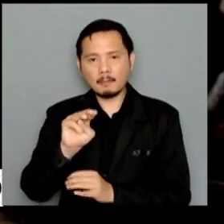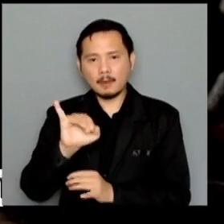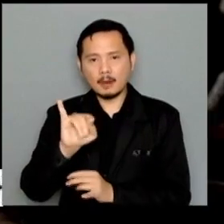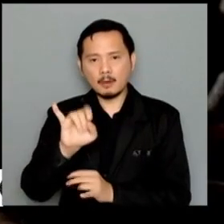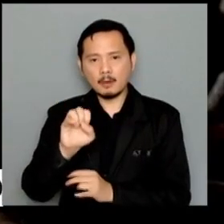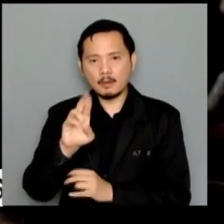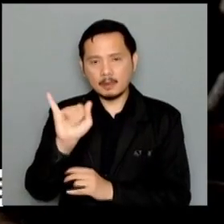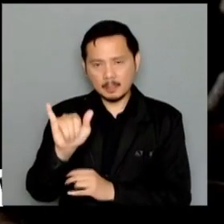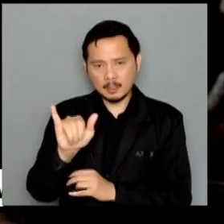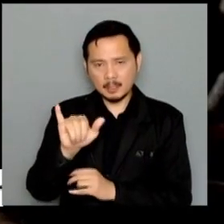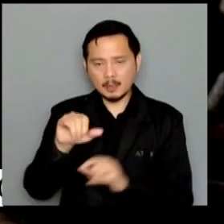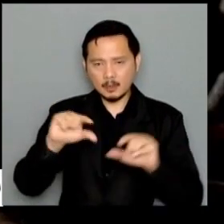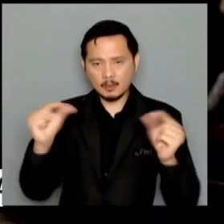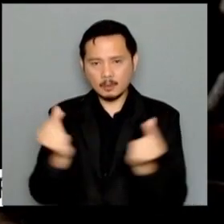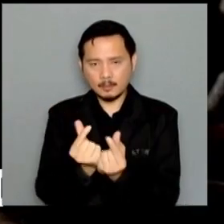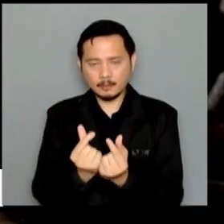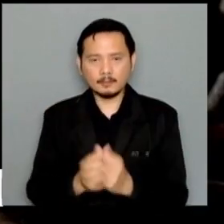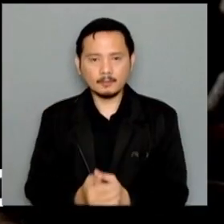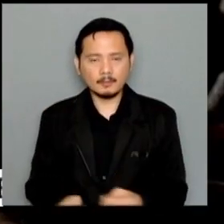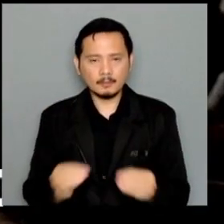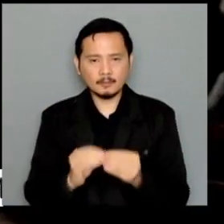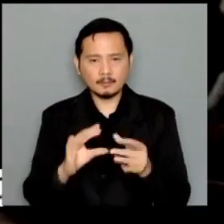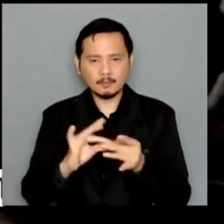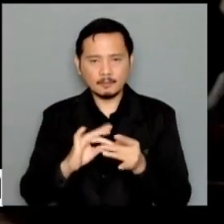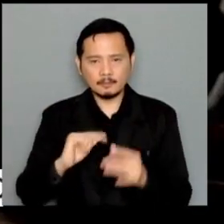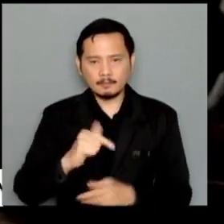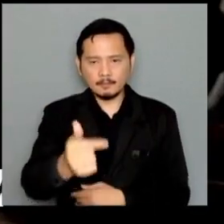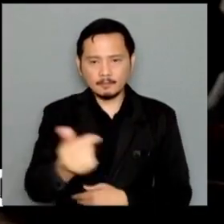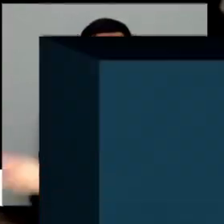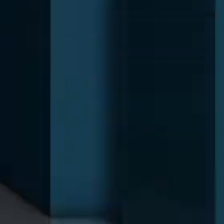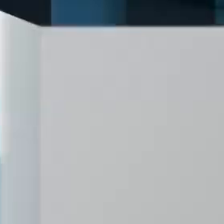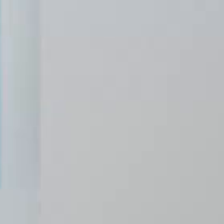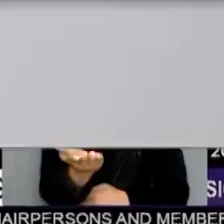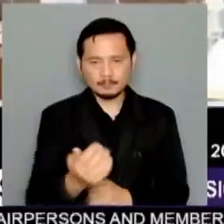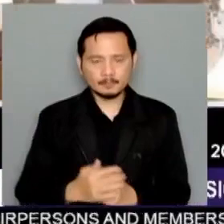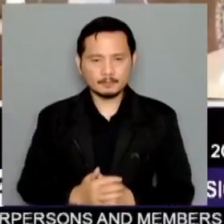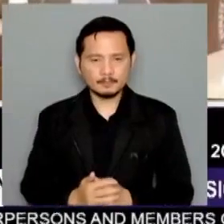on Appointments. Sherian Torres with the story.